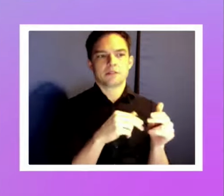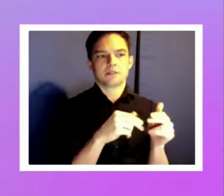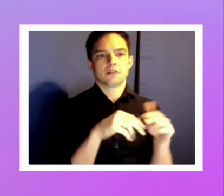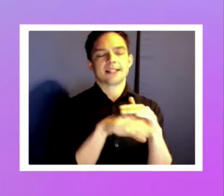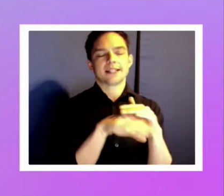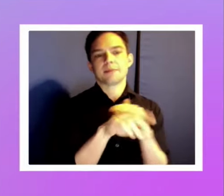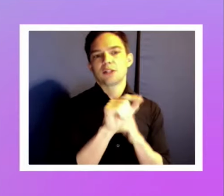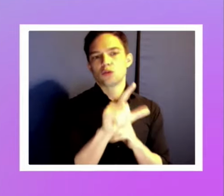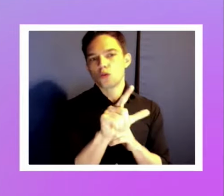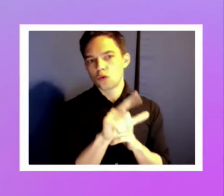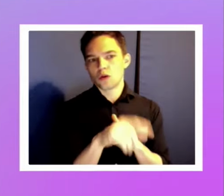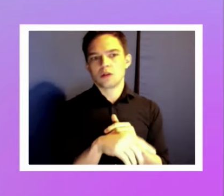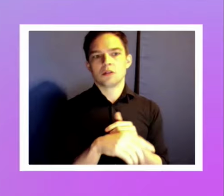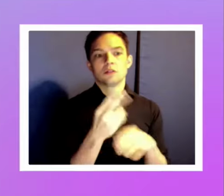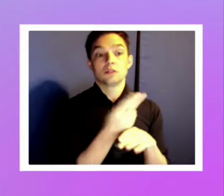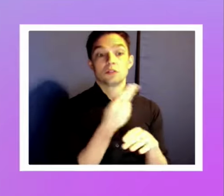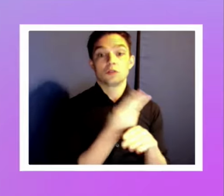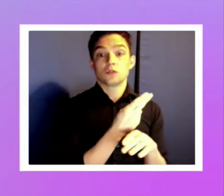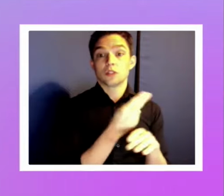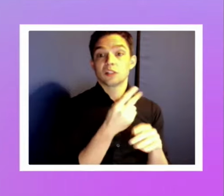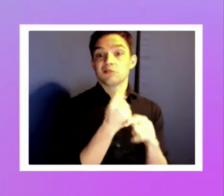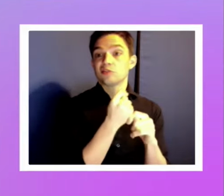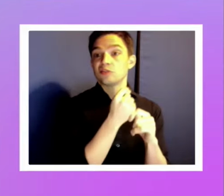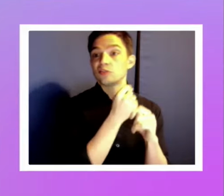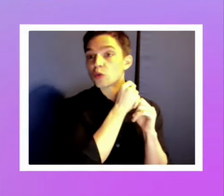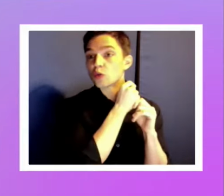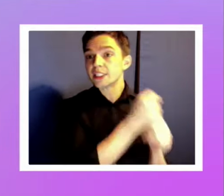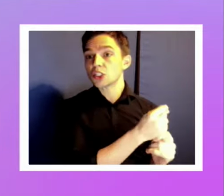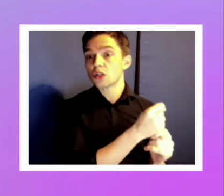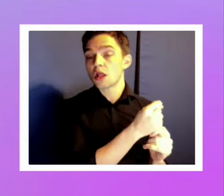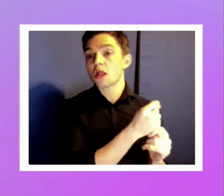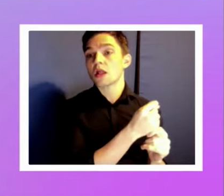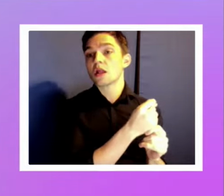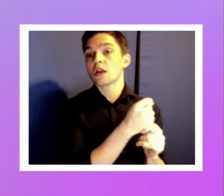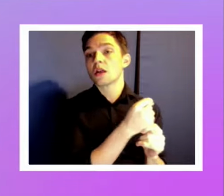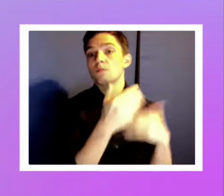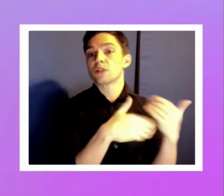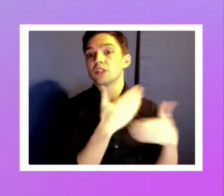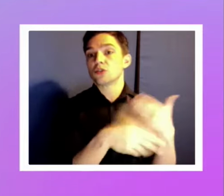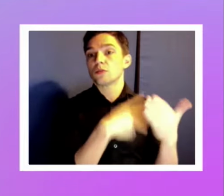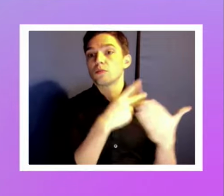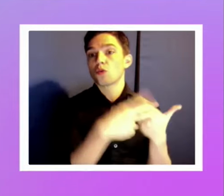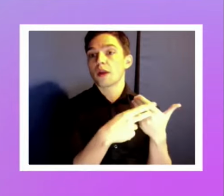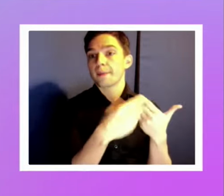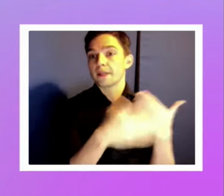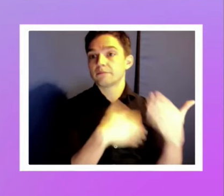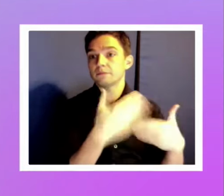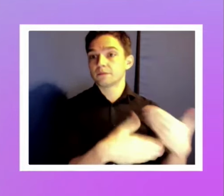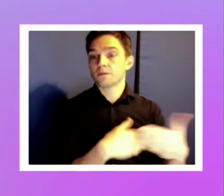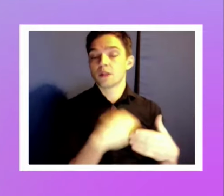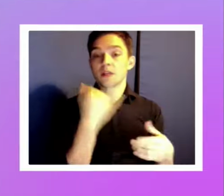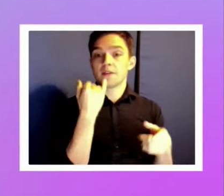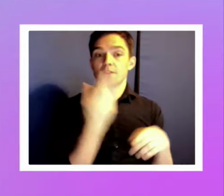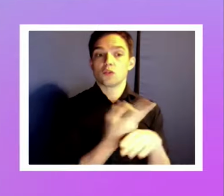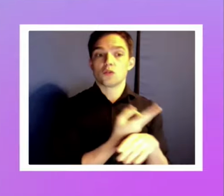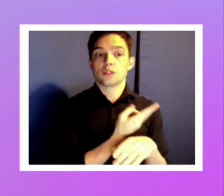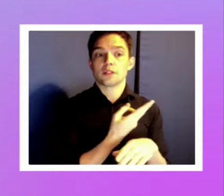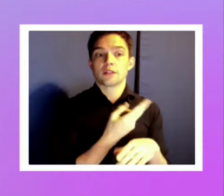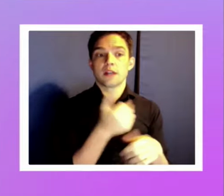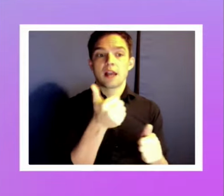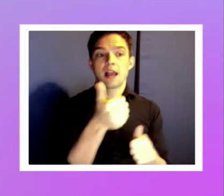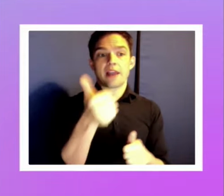accessibility tool using traditional procedural programming. If you're using a